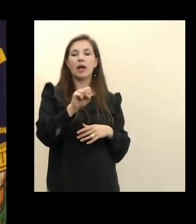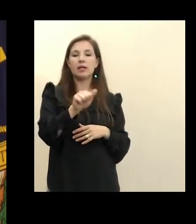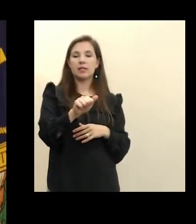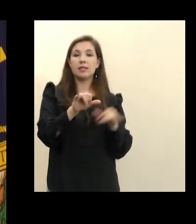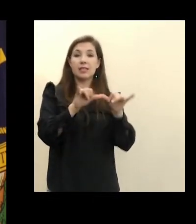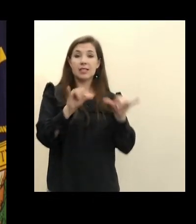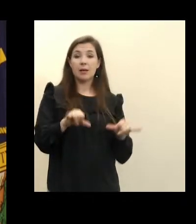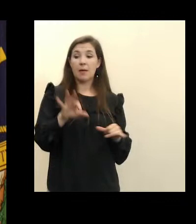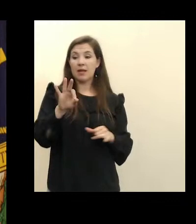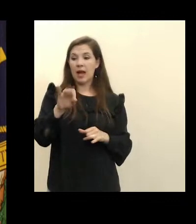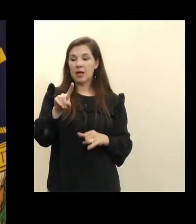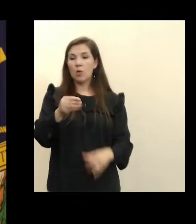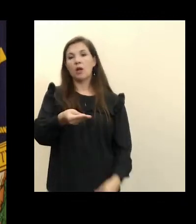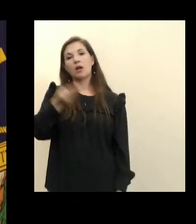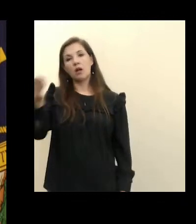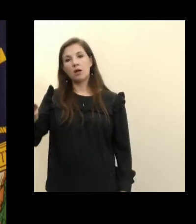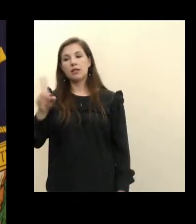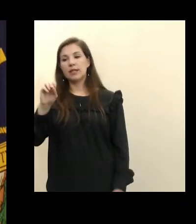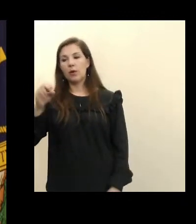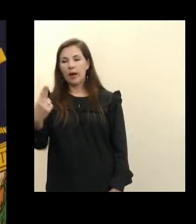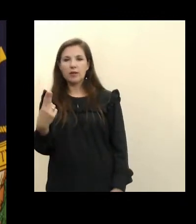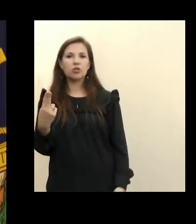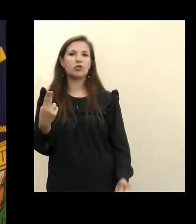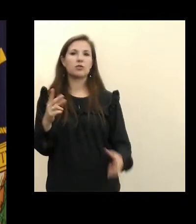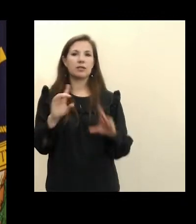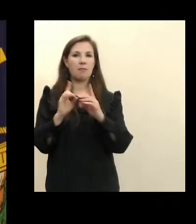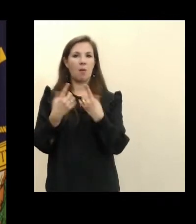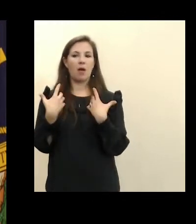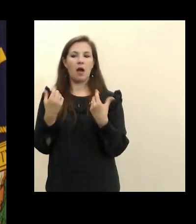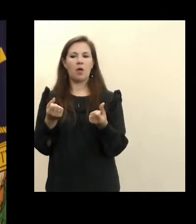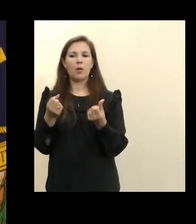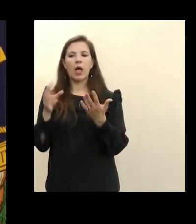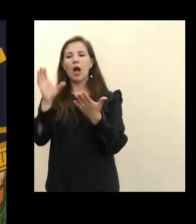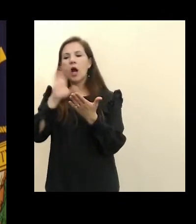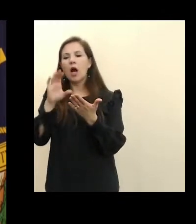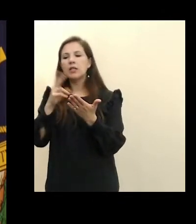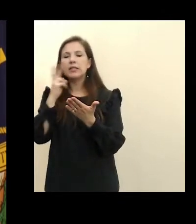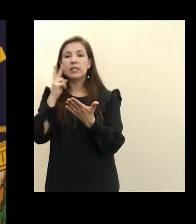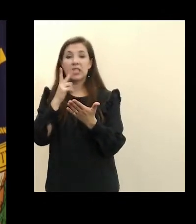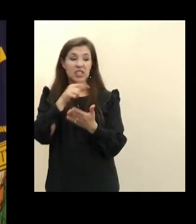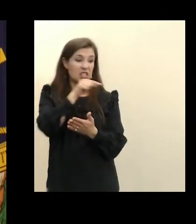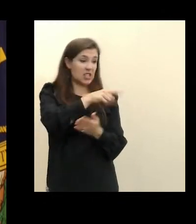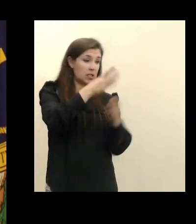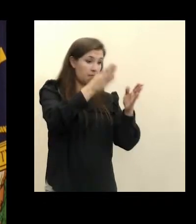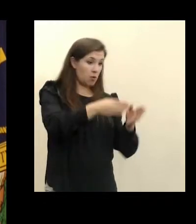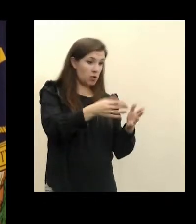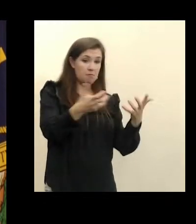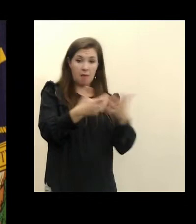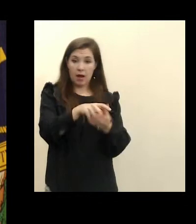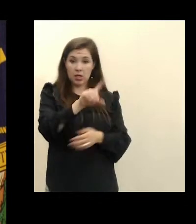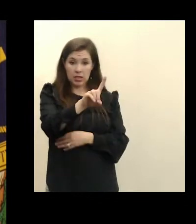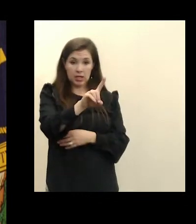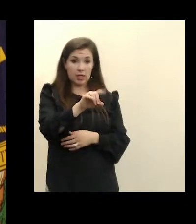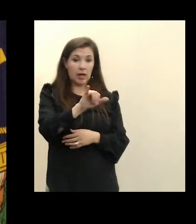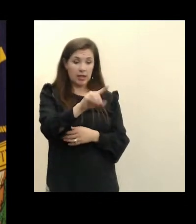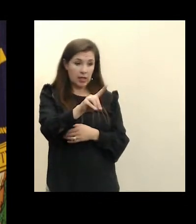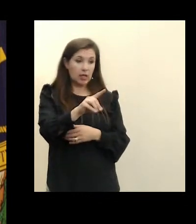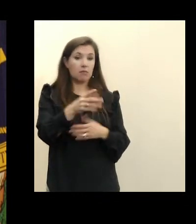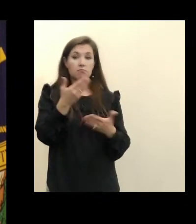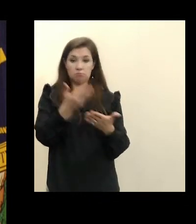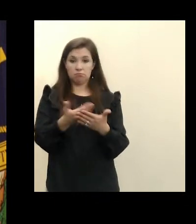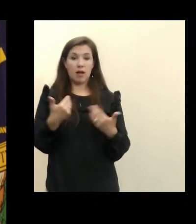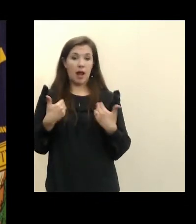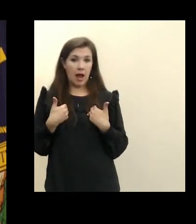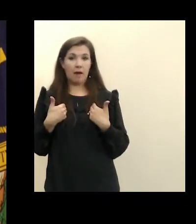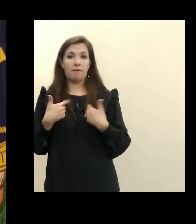of them were turned over to the Department of Health. We could look and see, is this person who they say they are, and are they vaccinated? So even if someone had